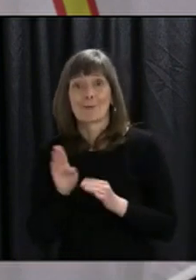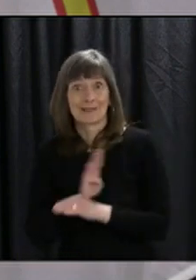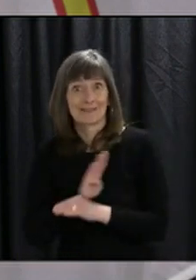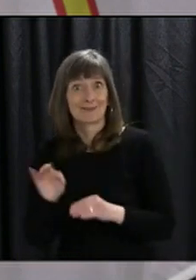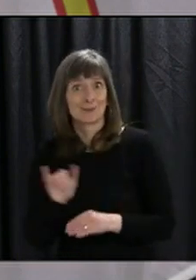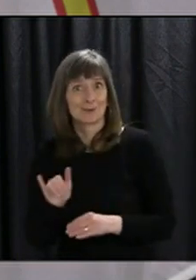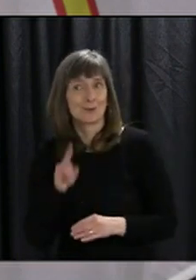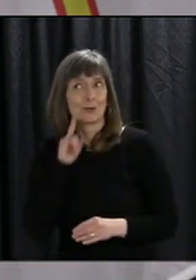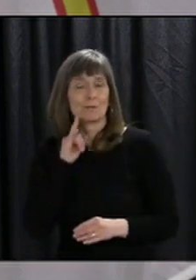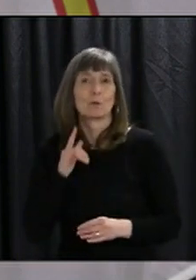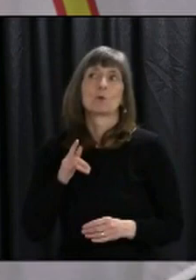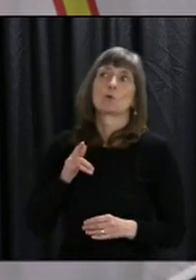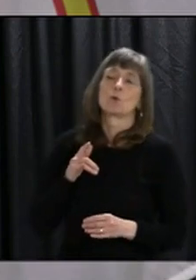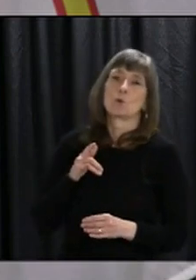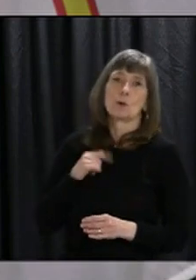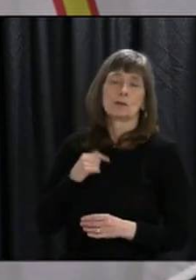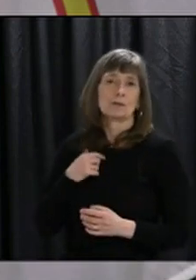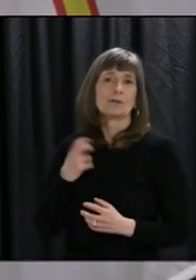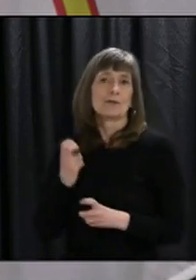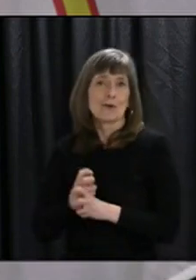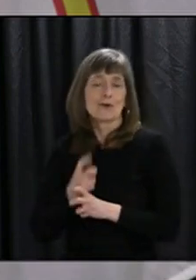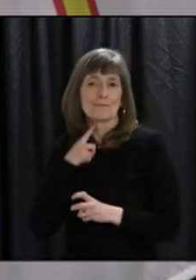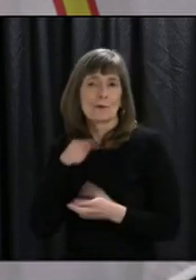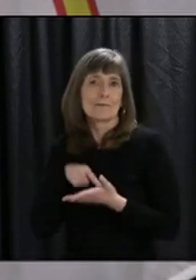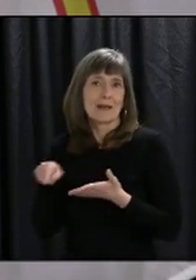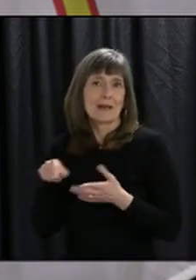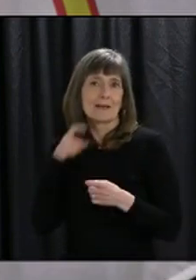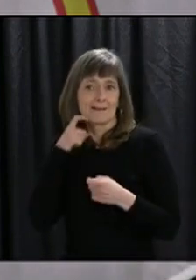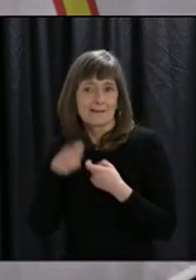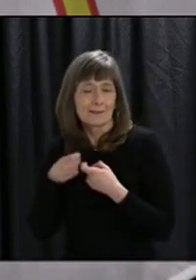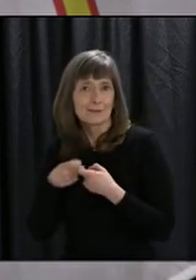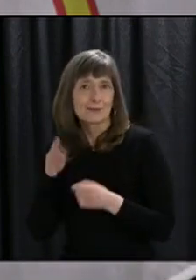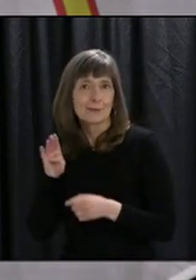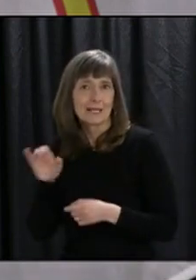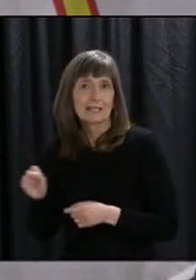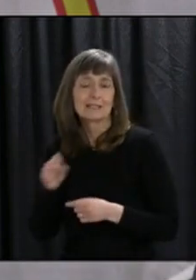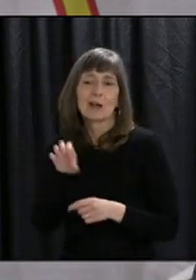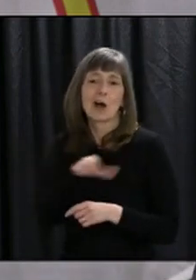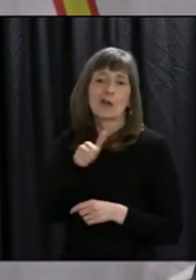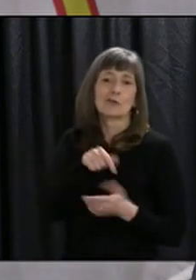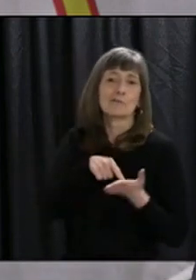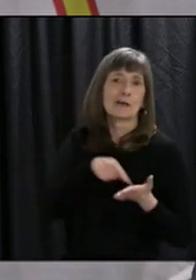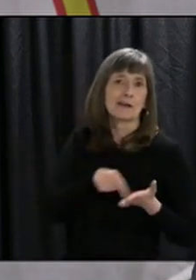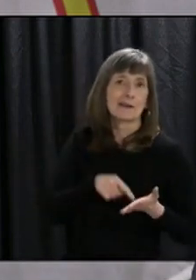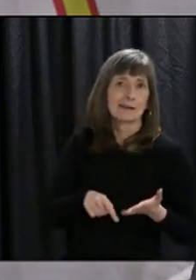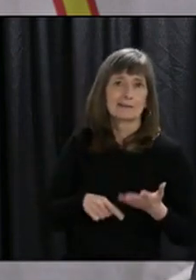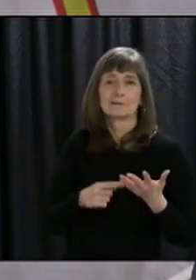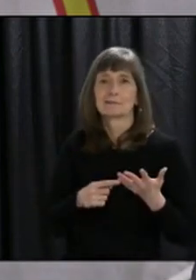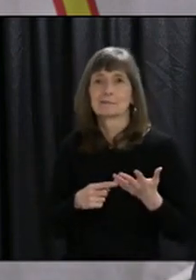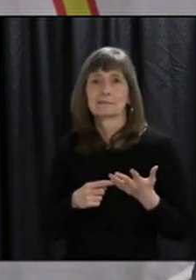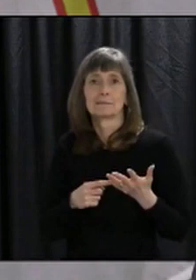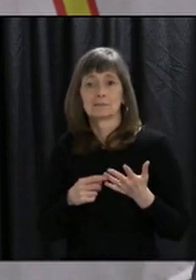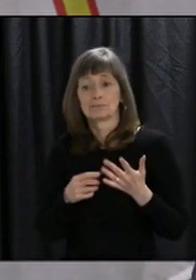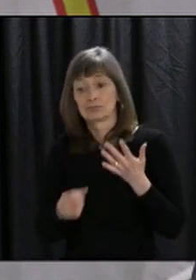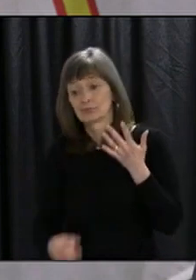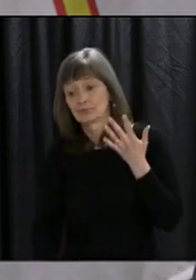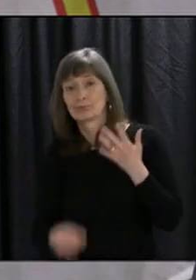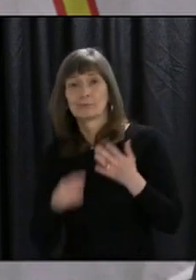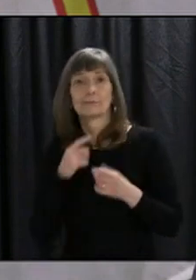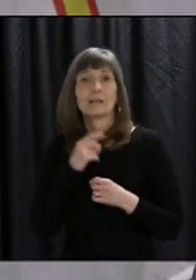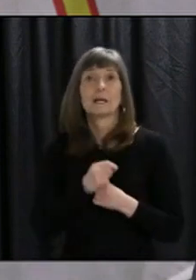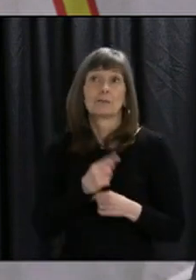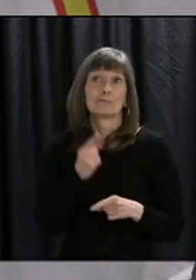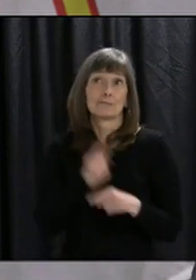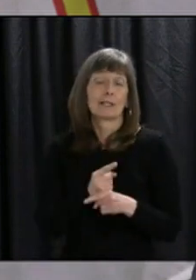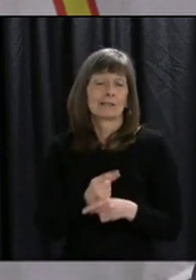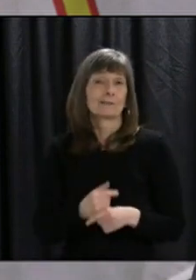I hear from a lot of people, but not just about utility bills, but about the expenses in a general sense. Some of these go on and on. And